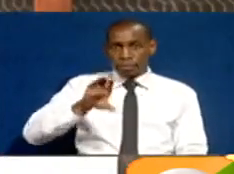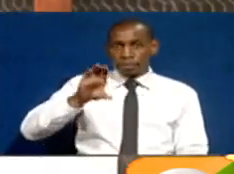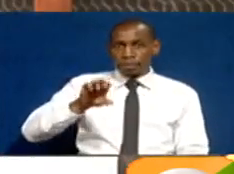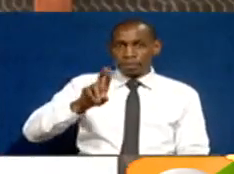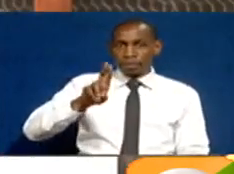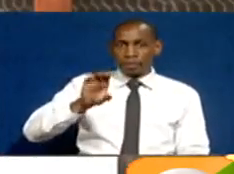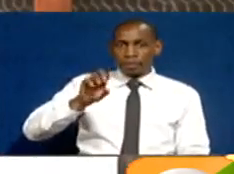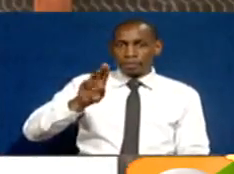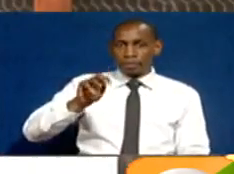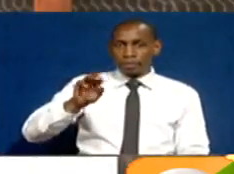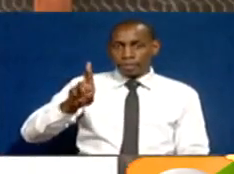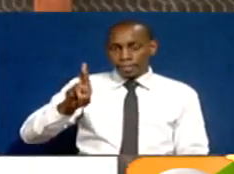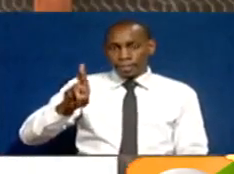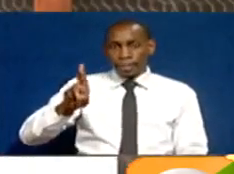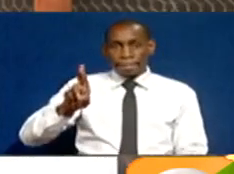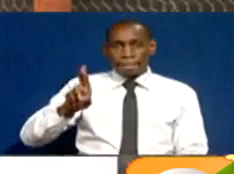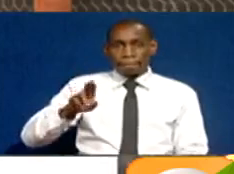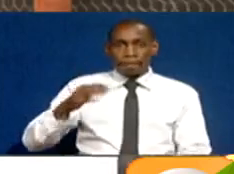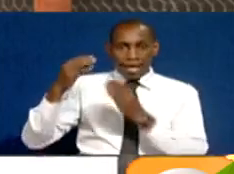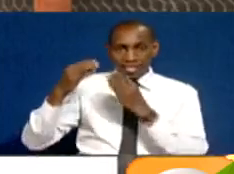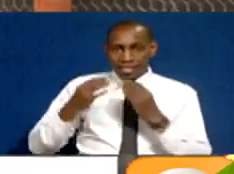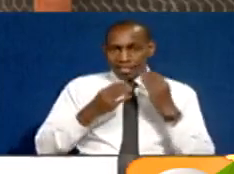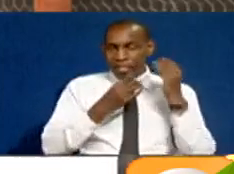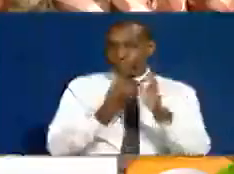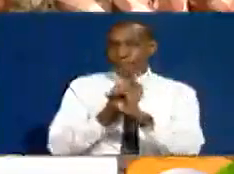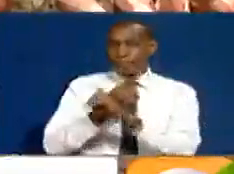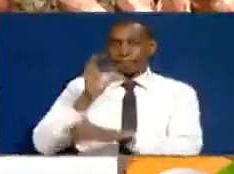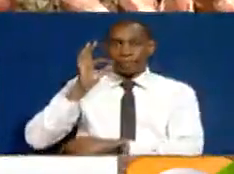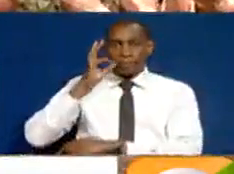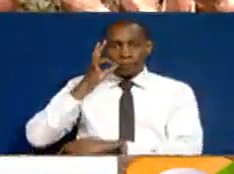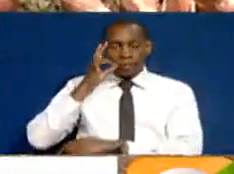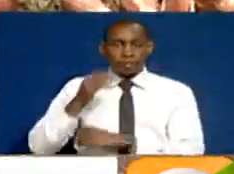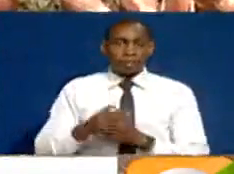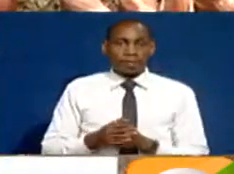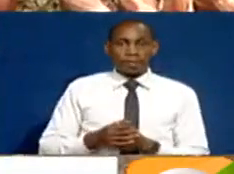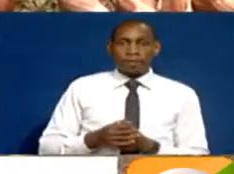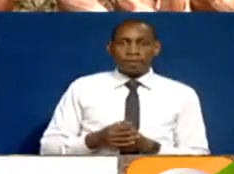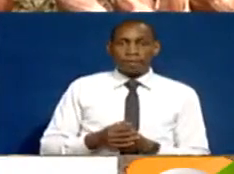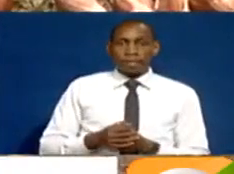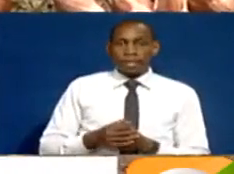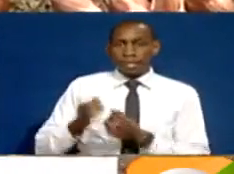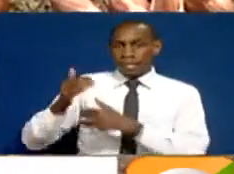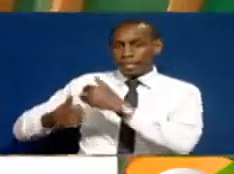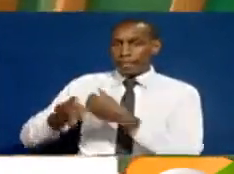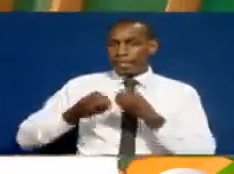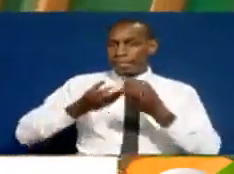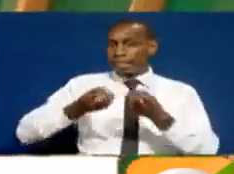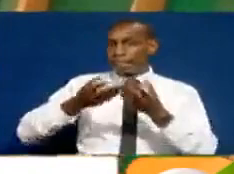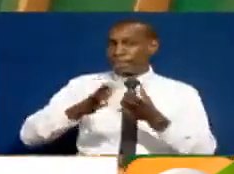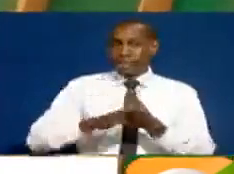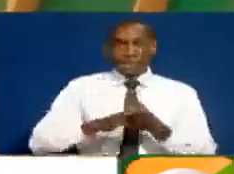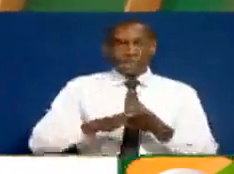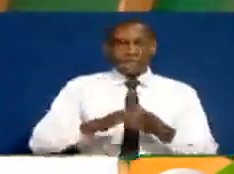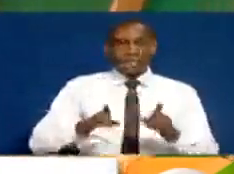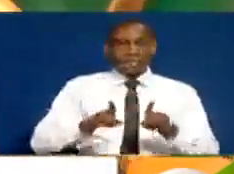cucumber, courgettes, watermelon, and such. Majority of our neighbors do not approve of having